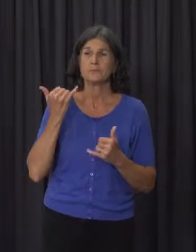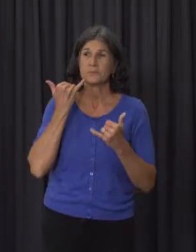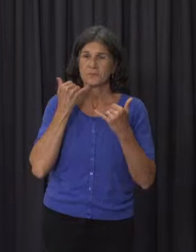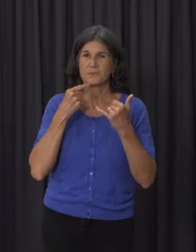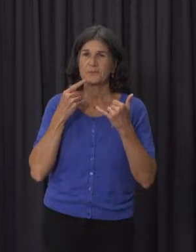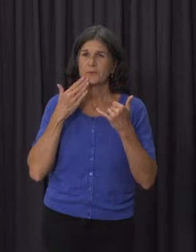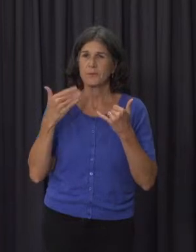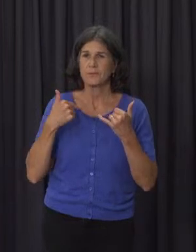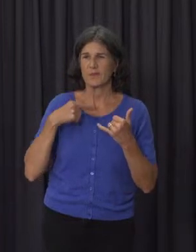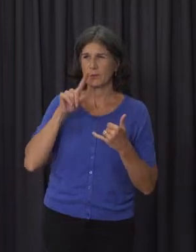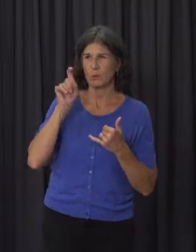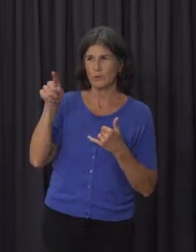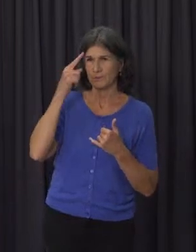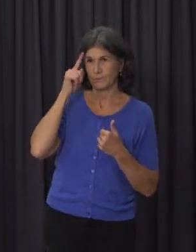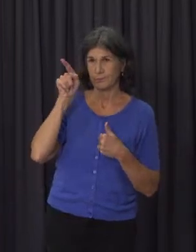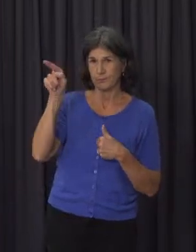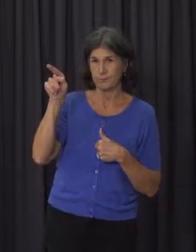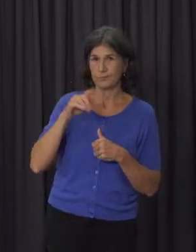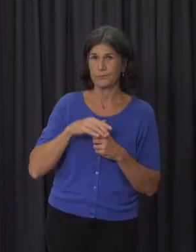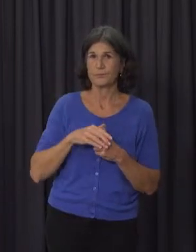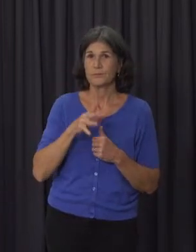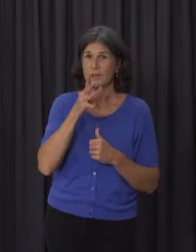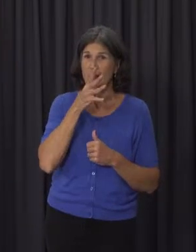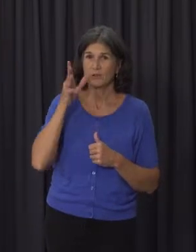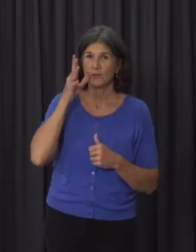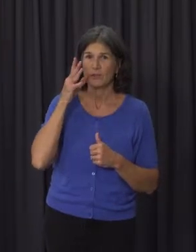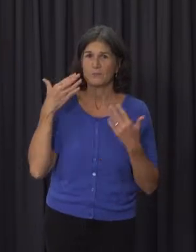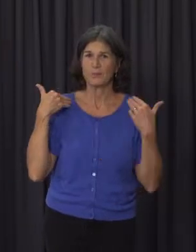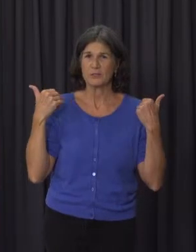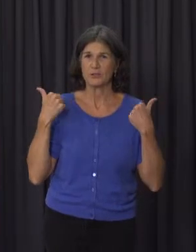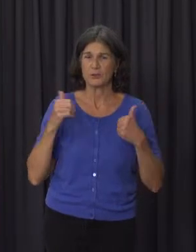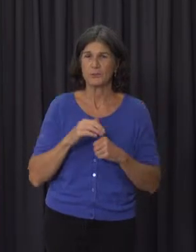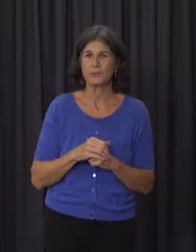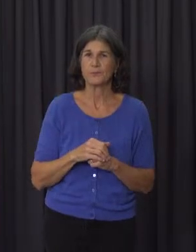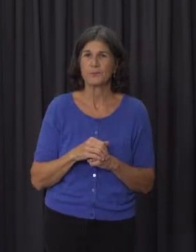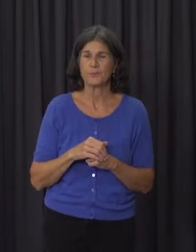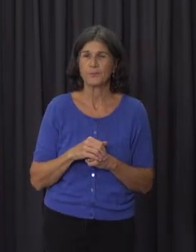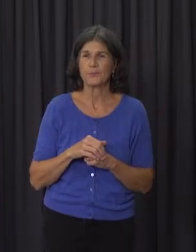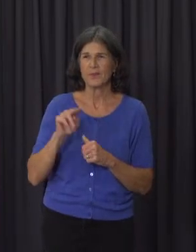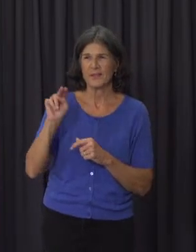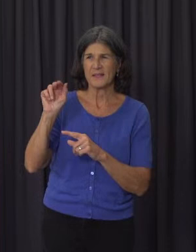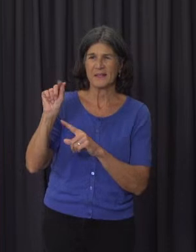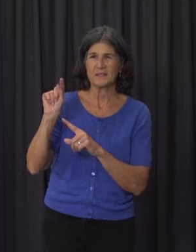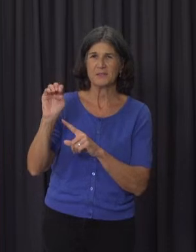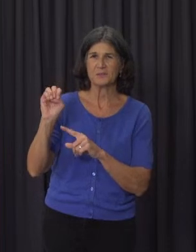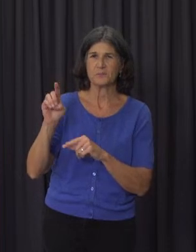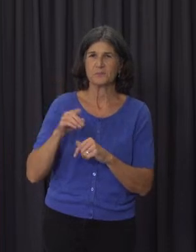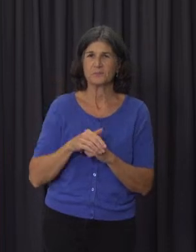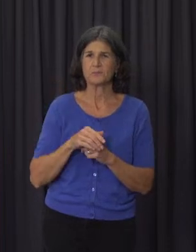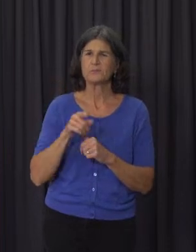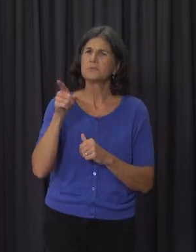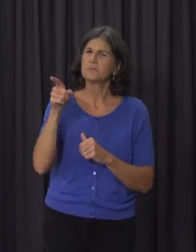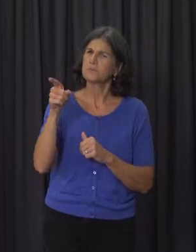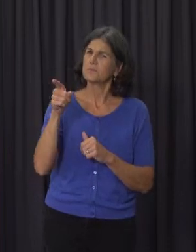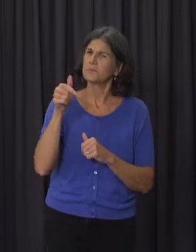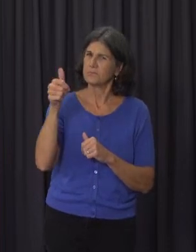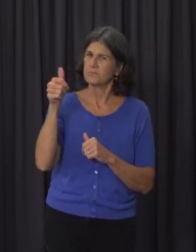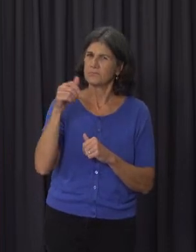you've likely taken part in fire responses in your own constituency multiple